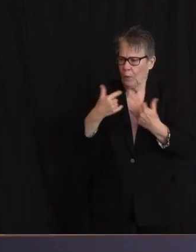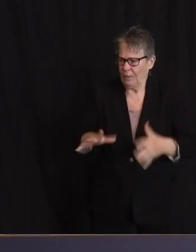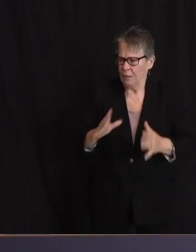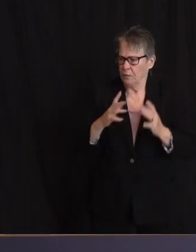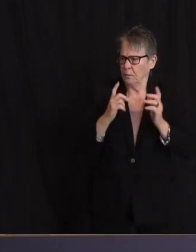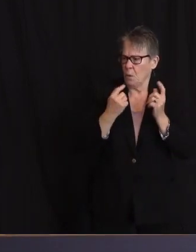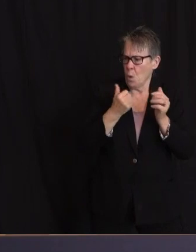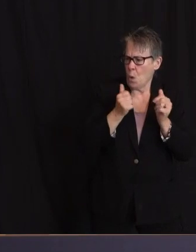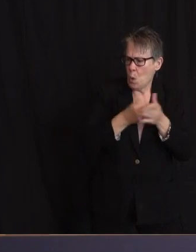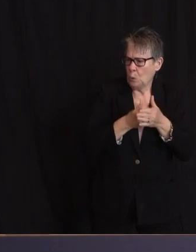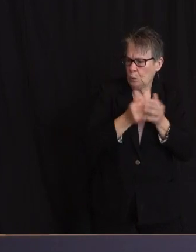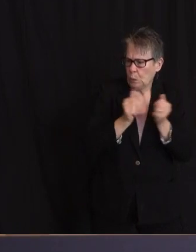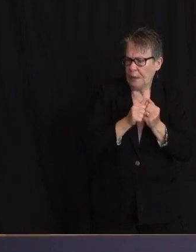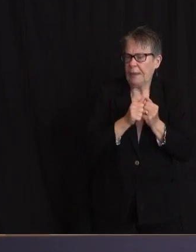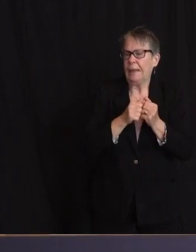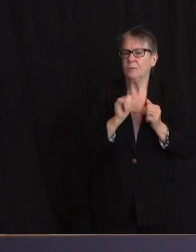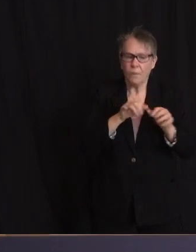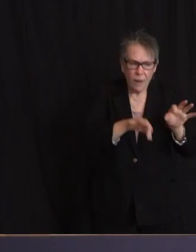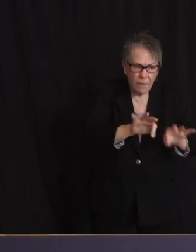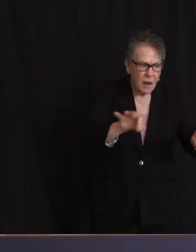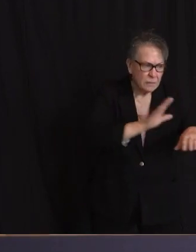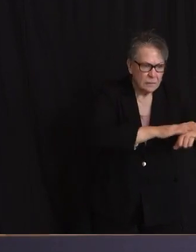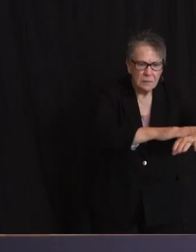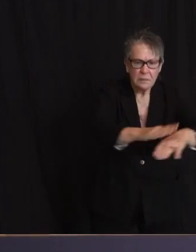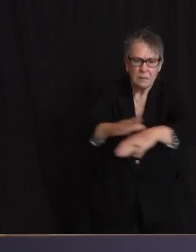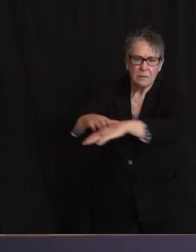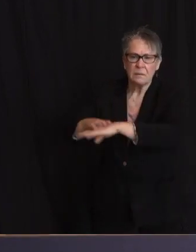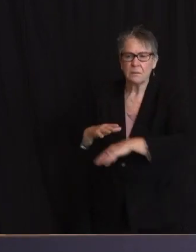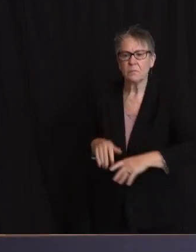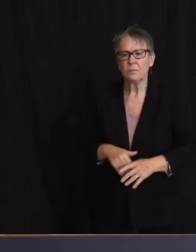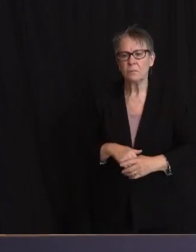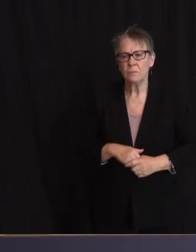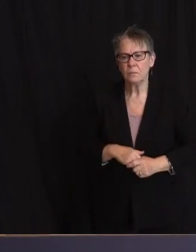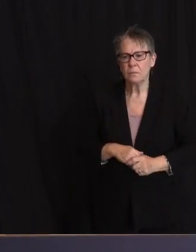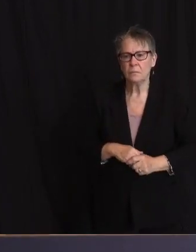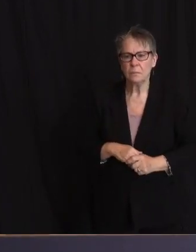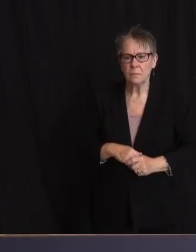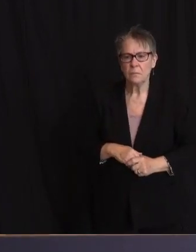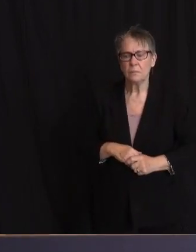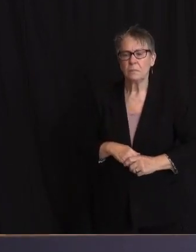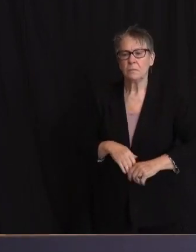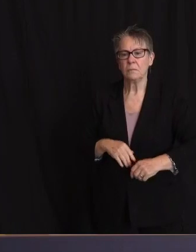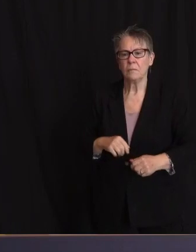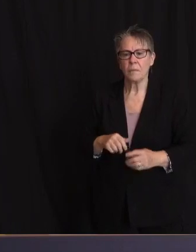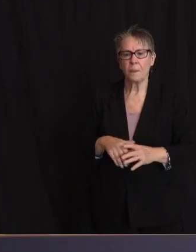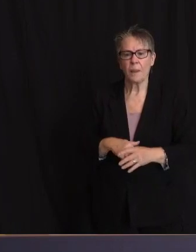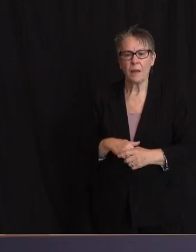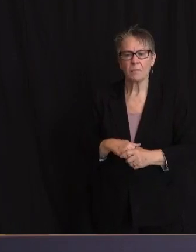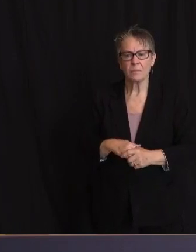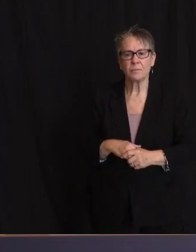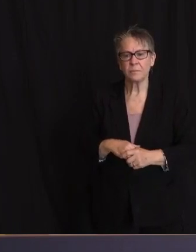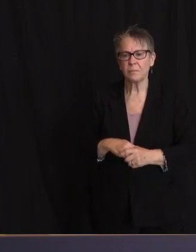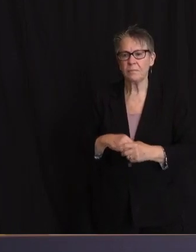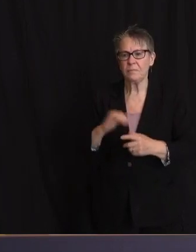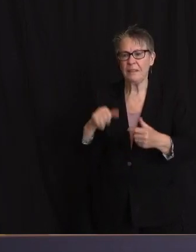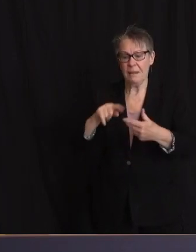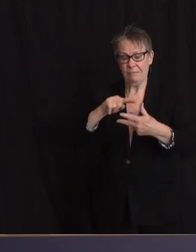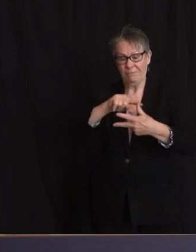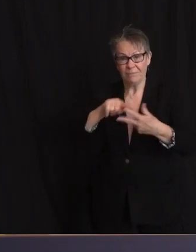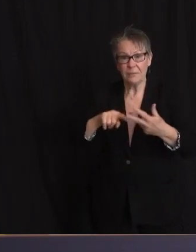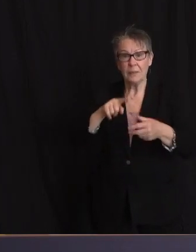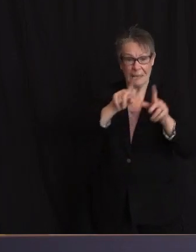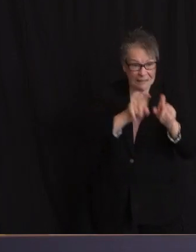then thirdly is the process to isolate and quarantine. And then I think the fourth piece is what I've already said, which is healthcare